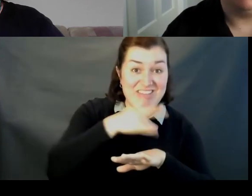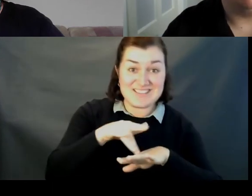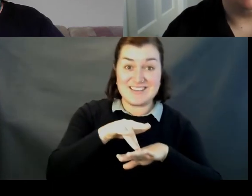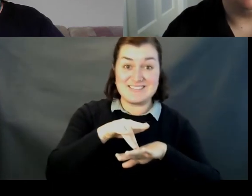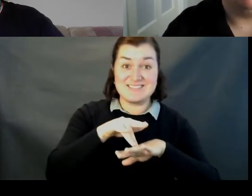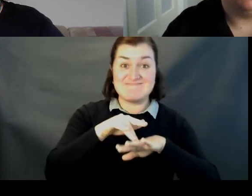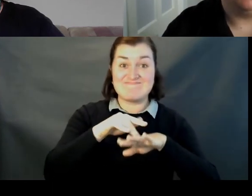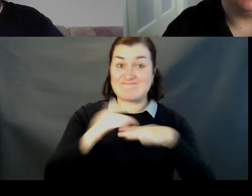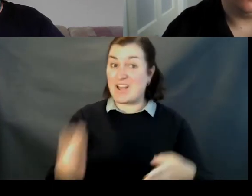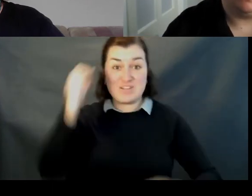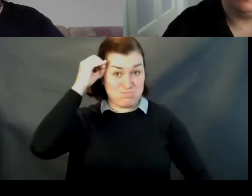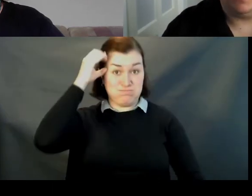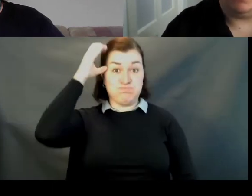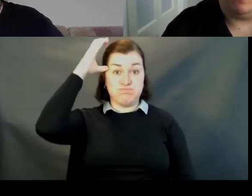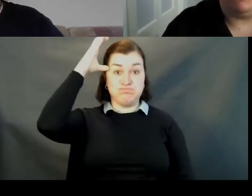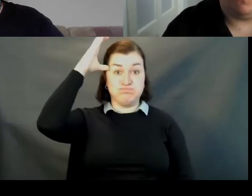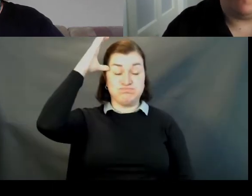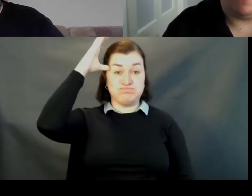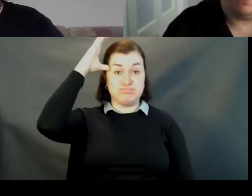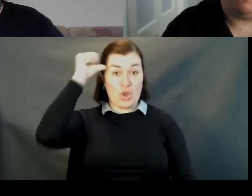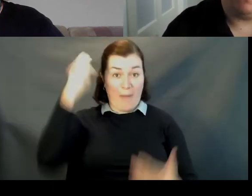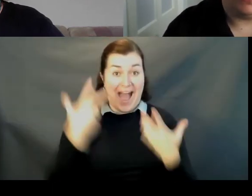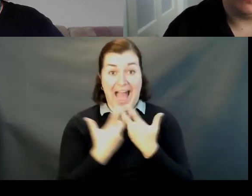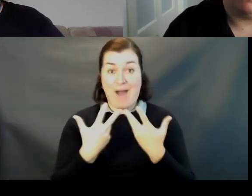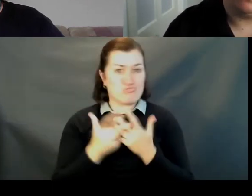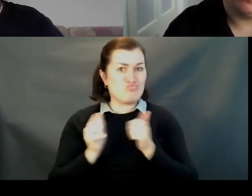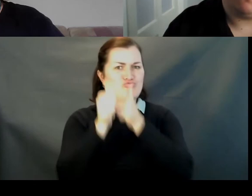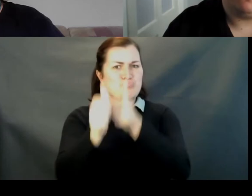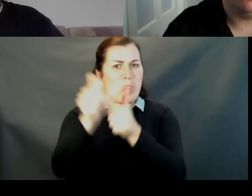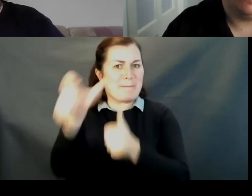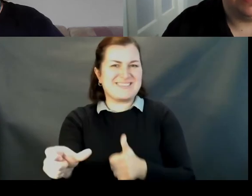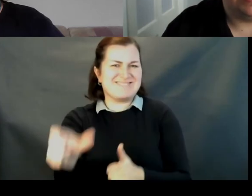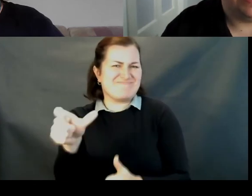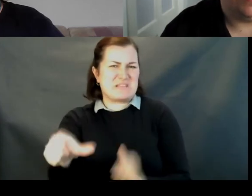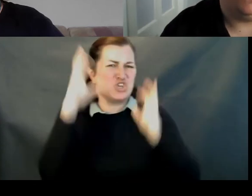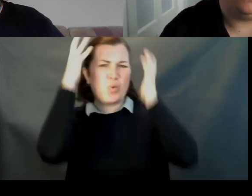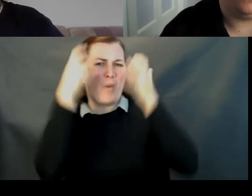full experience for that person, so that they don't have to worry about it when they turn up to the show.